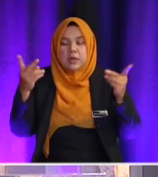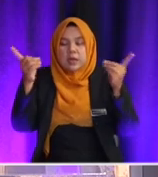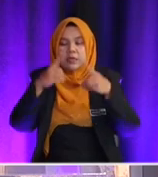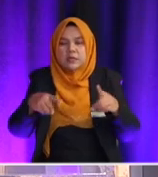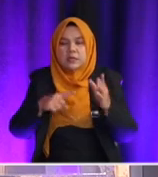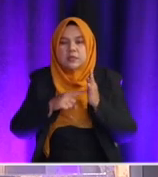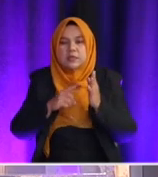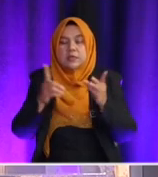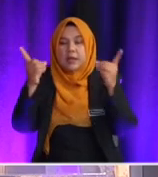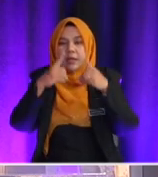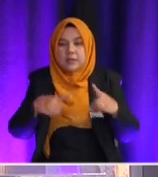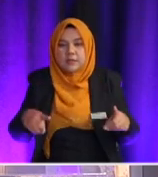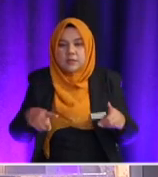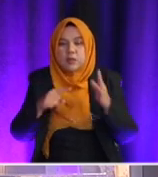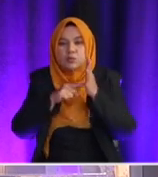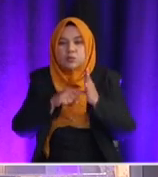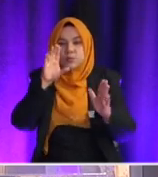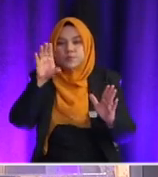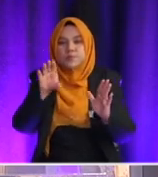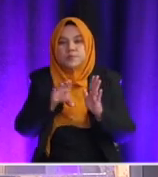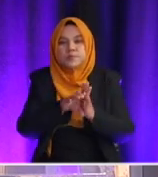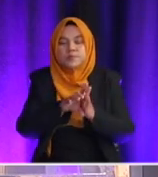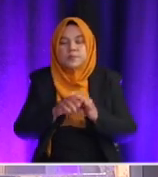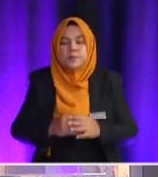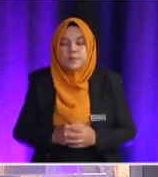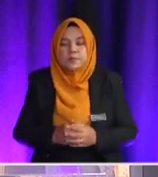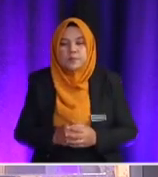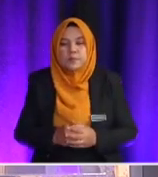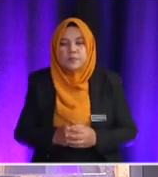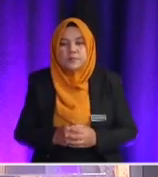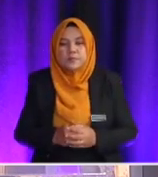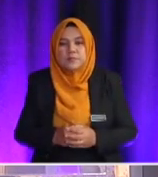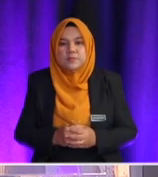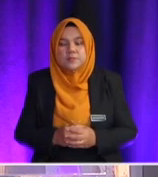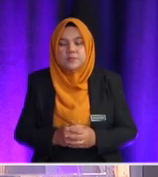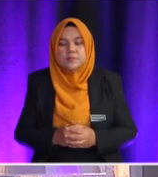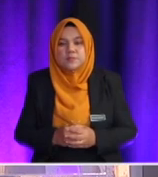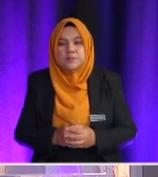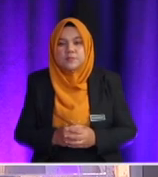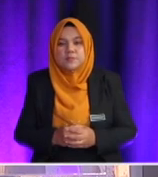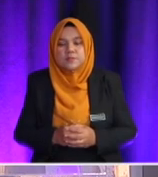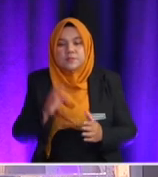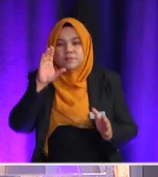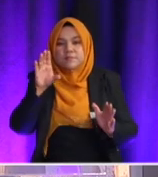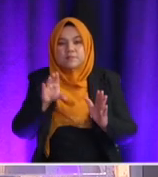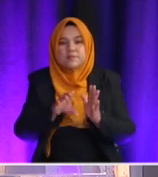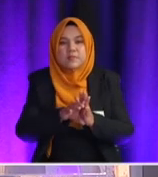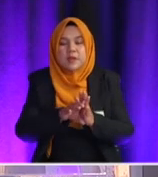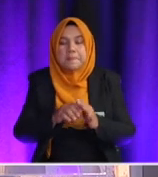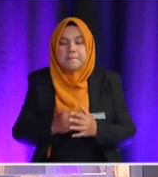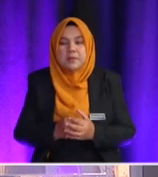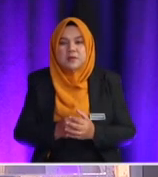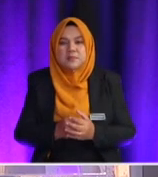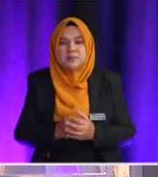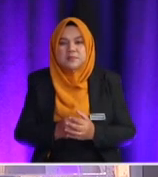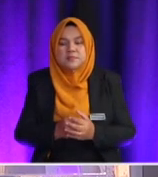your table? All right. The first one is this one. Oh, it looks tempting. Okay, how about